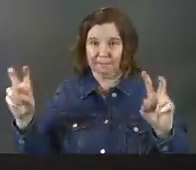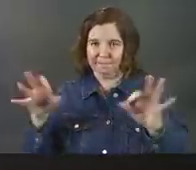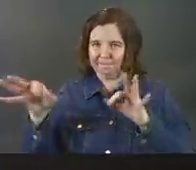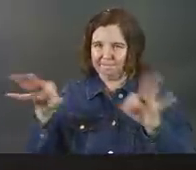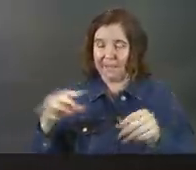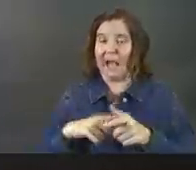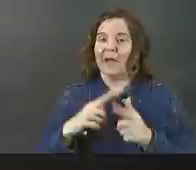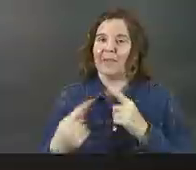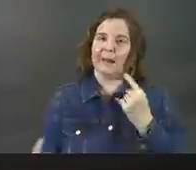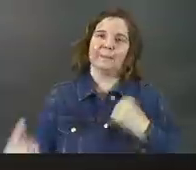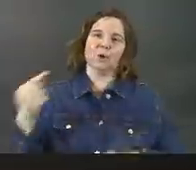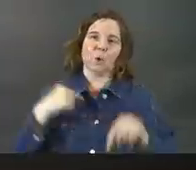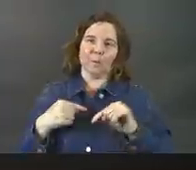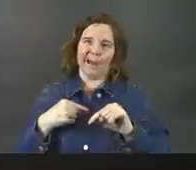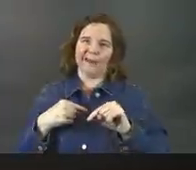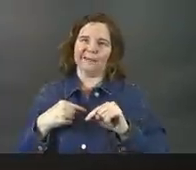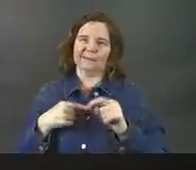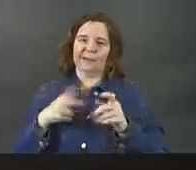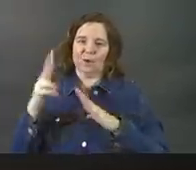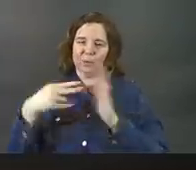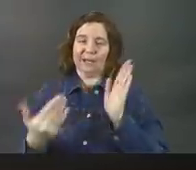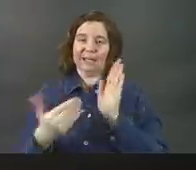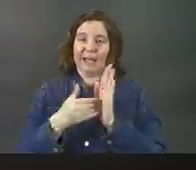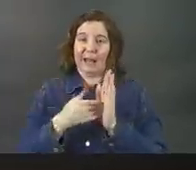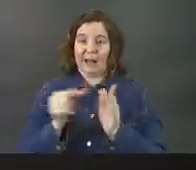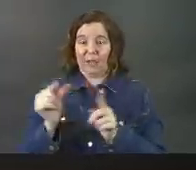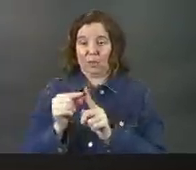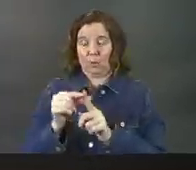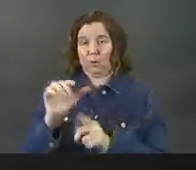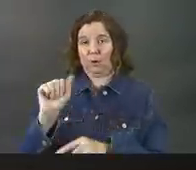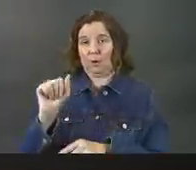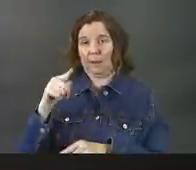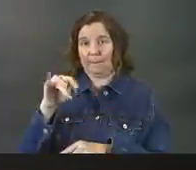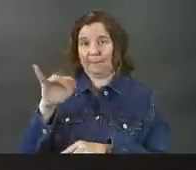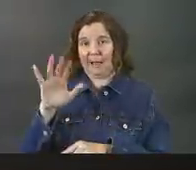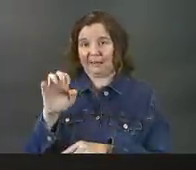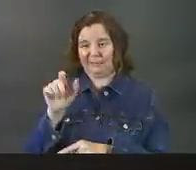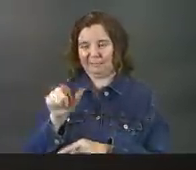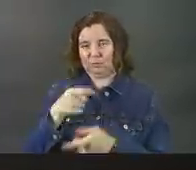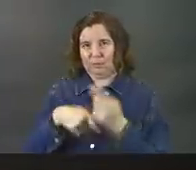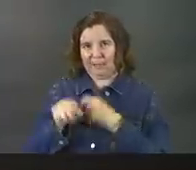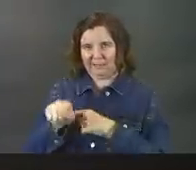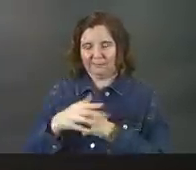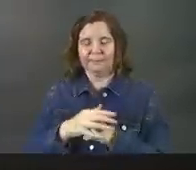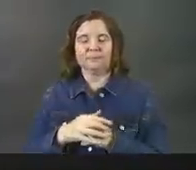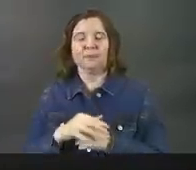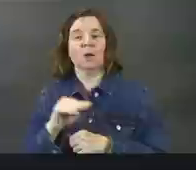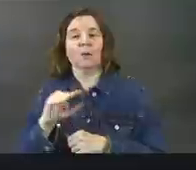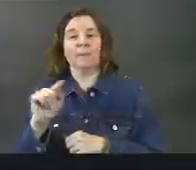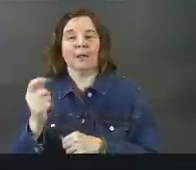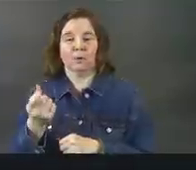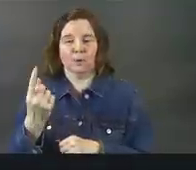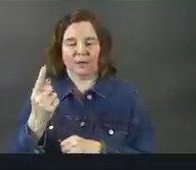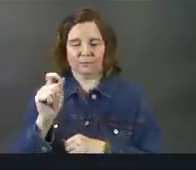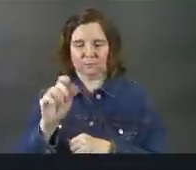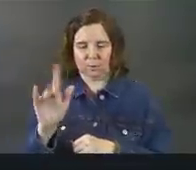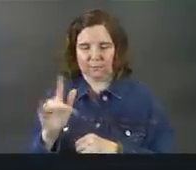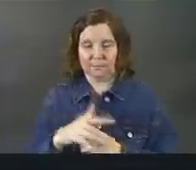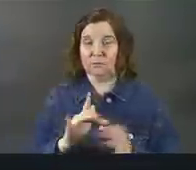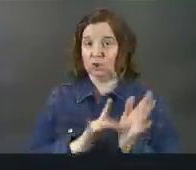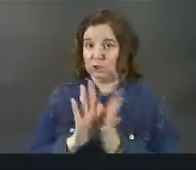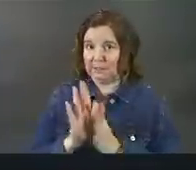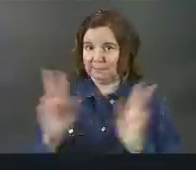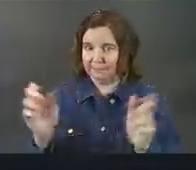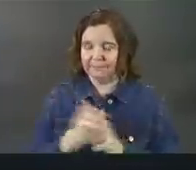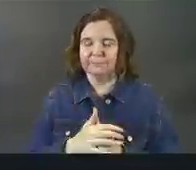going to go back and read it again, and I'm going to replace the word apocalypse so we can see what's going on. So Matthew 11, verse 25, this is